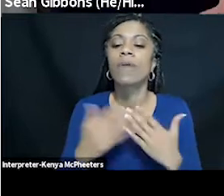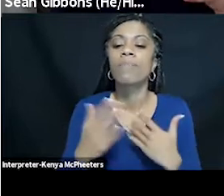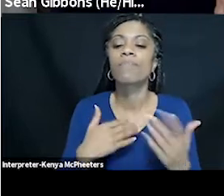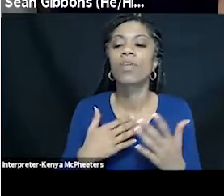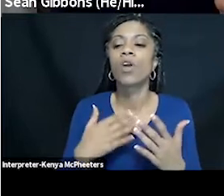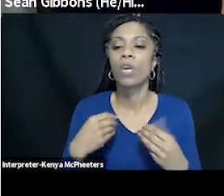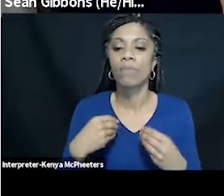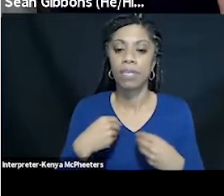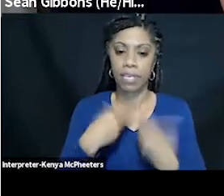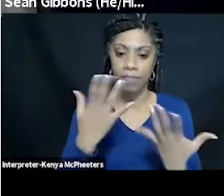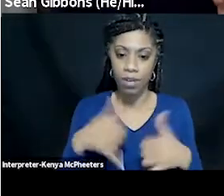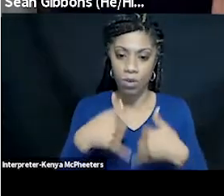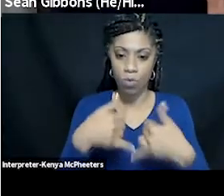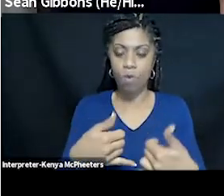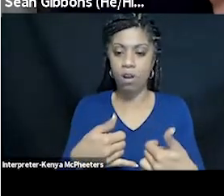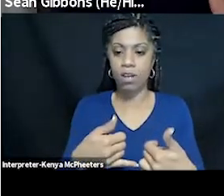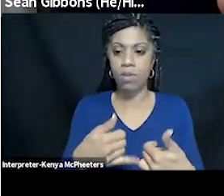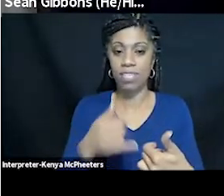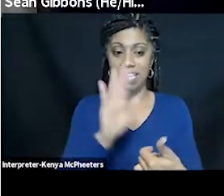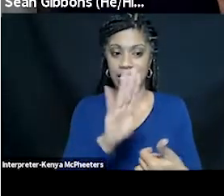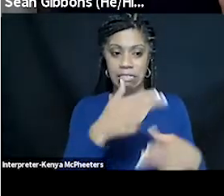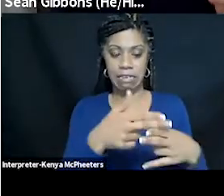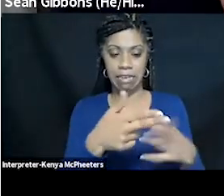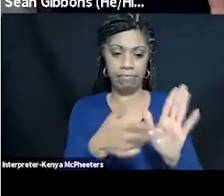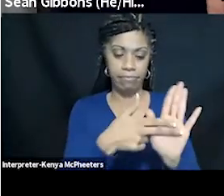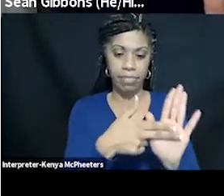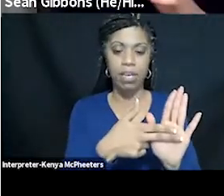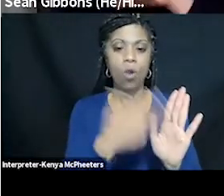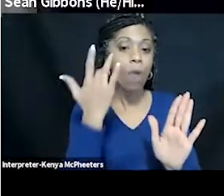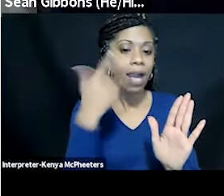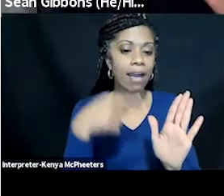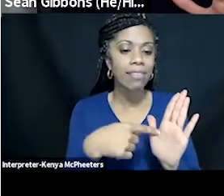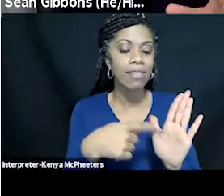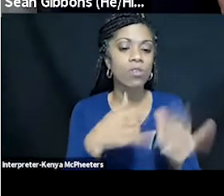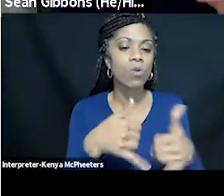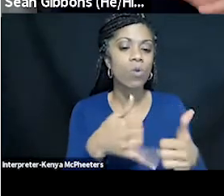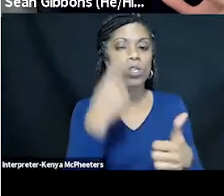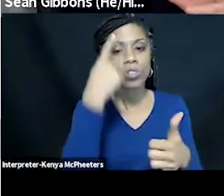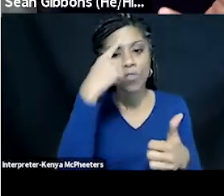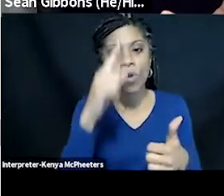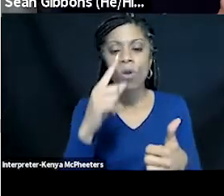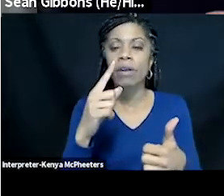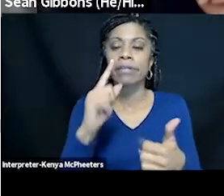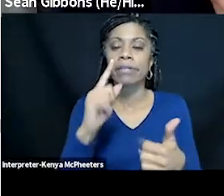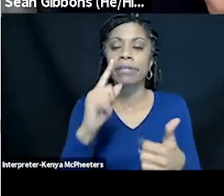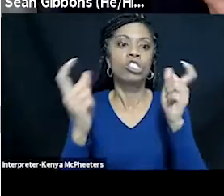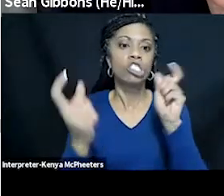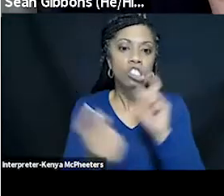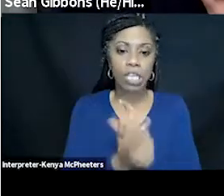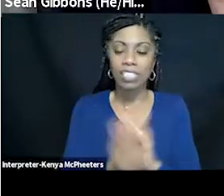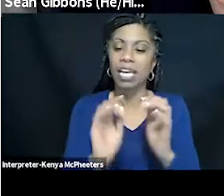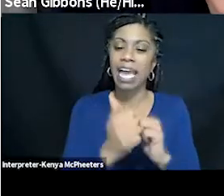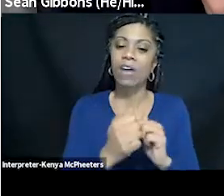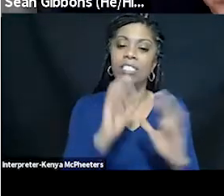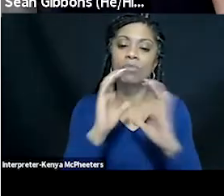out an award in his name that aims to celebrate communications for good that's really been transformative, that's changed the world. So that emphasis